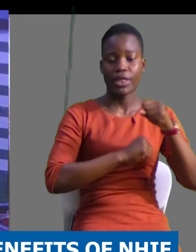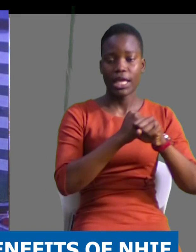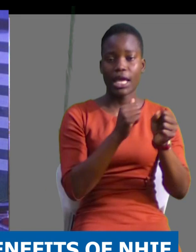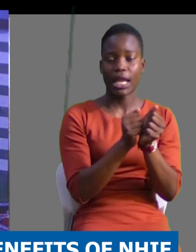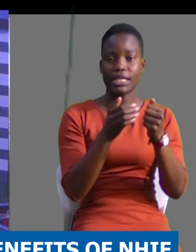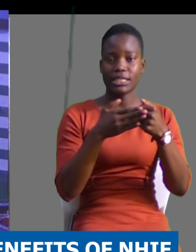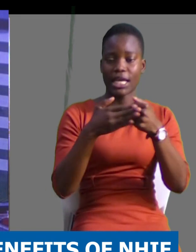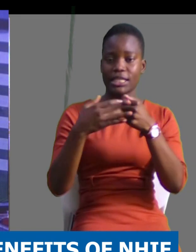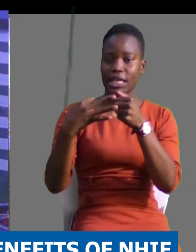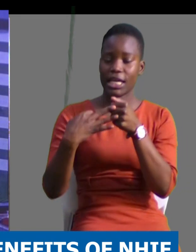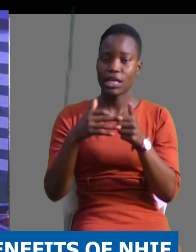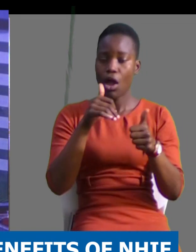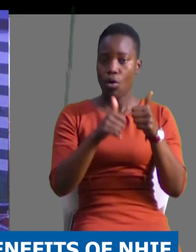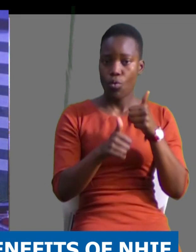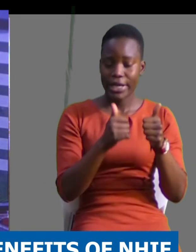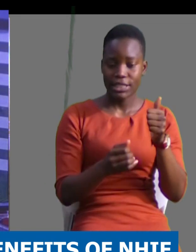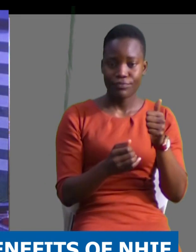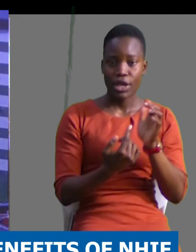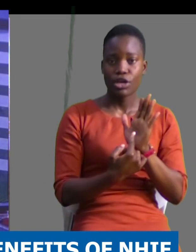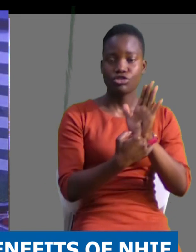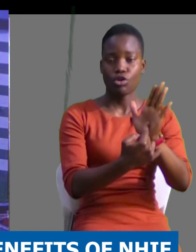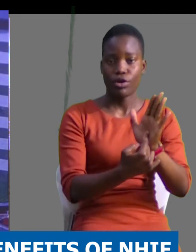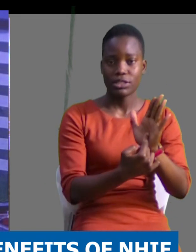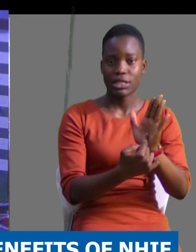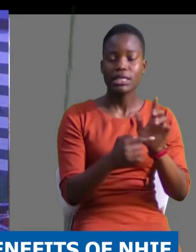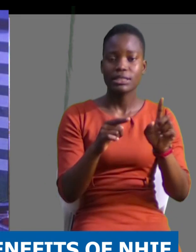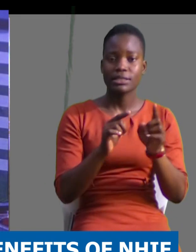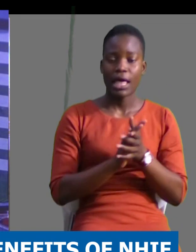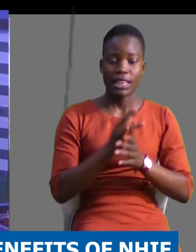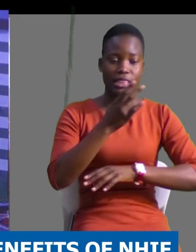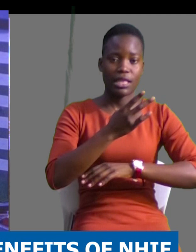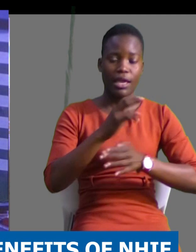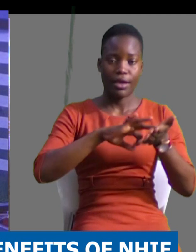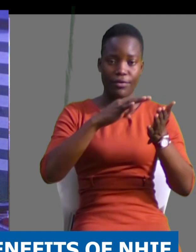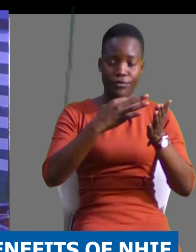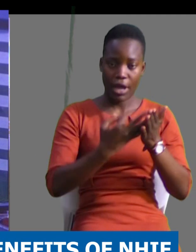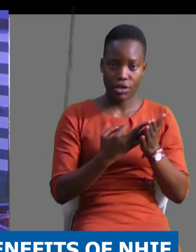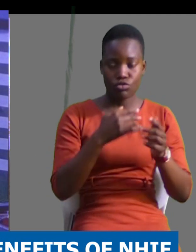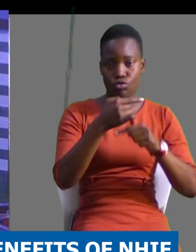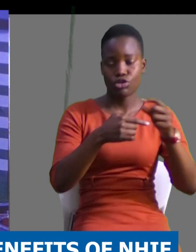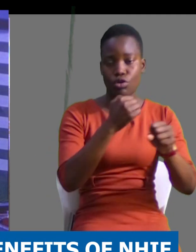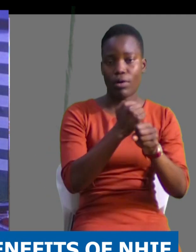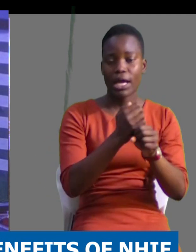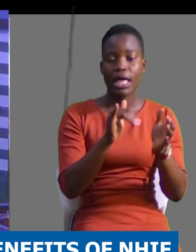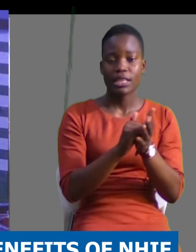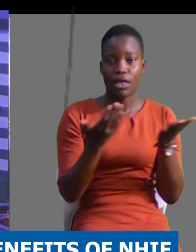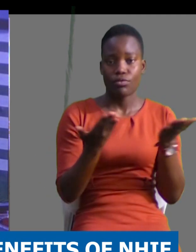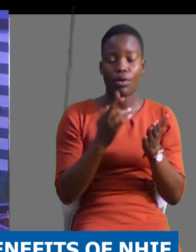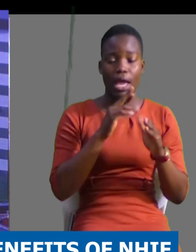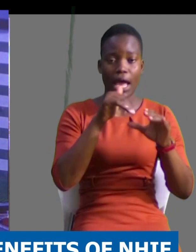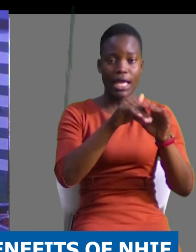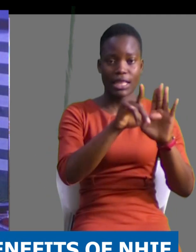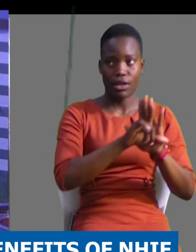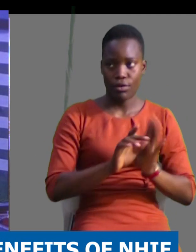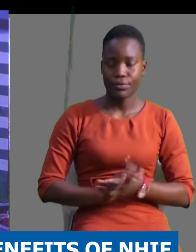9 of 1998 that actually established the fund to be in operation. So that's where we are